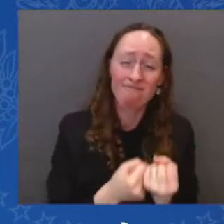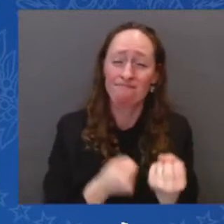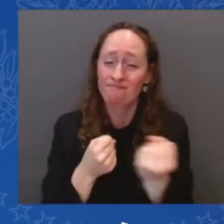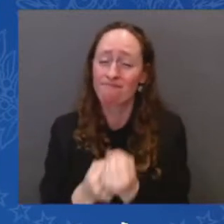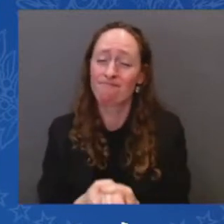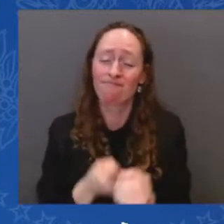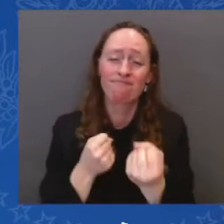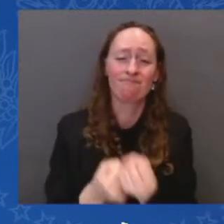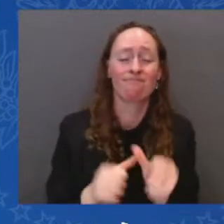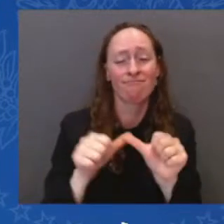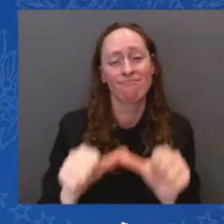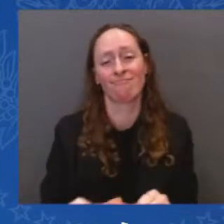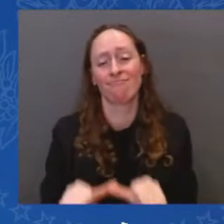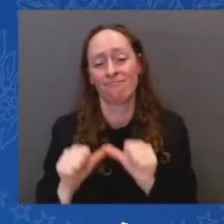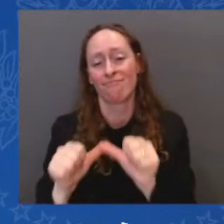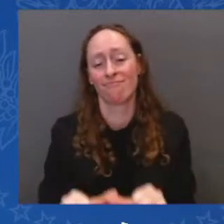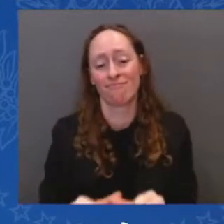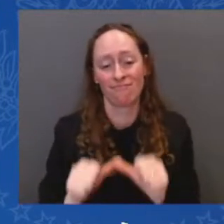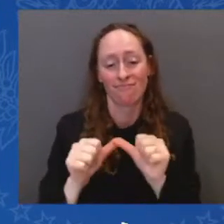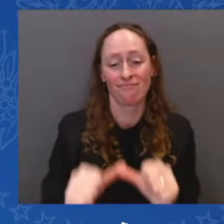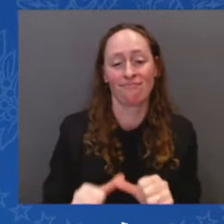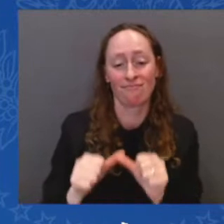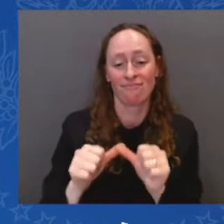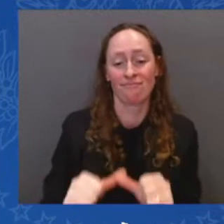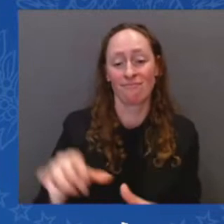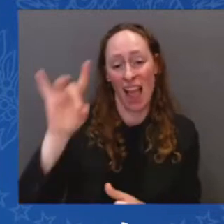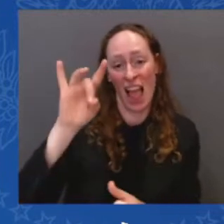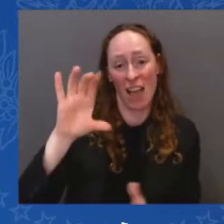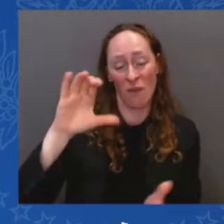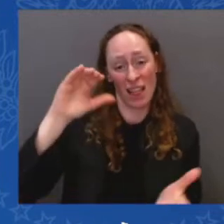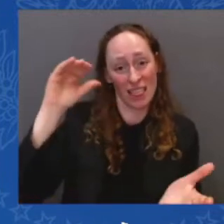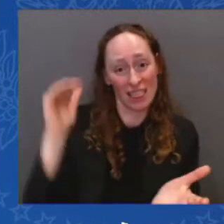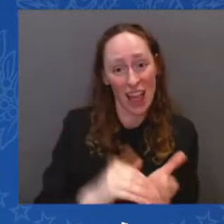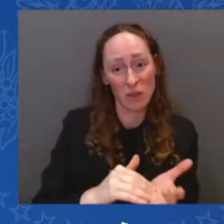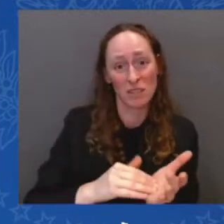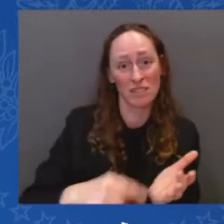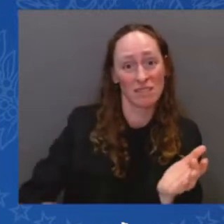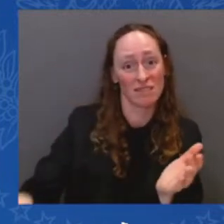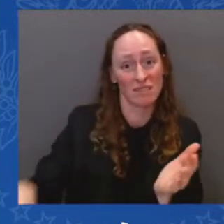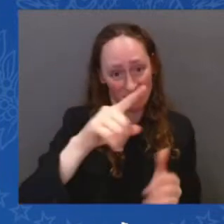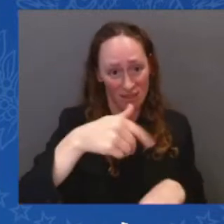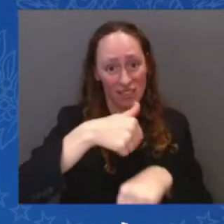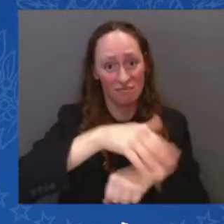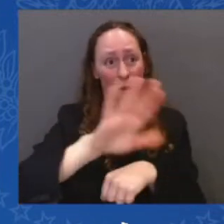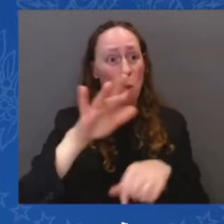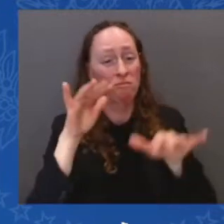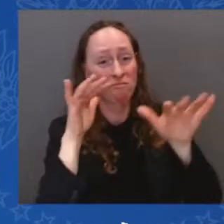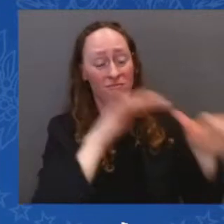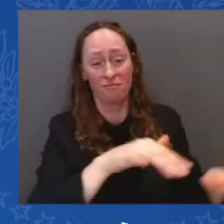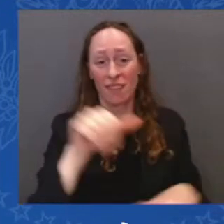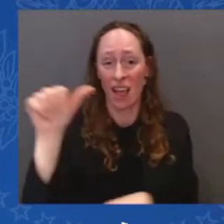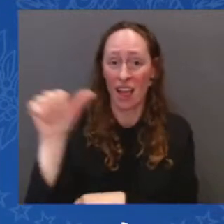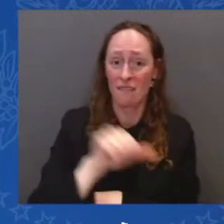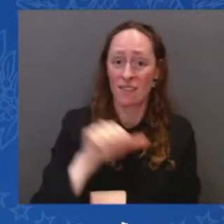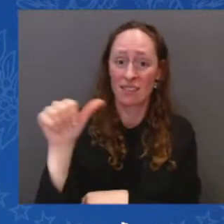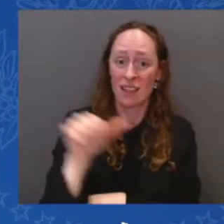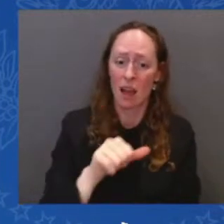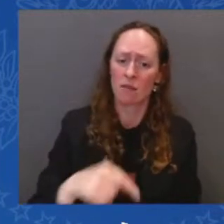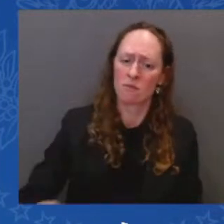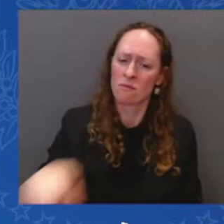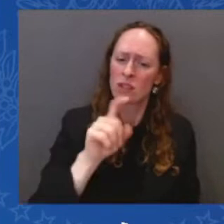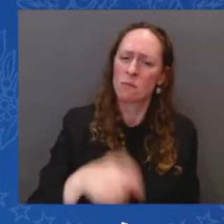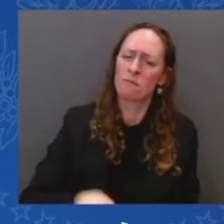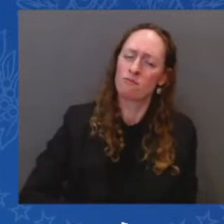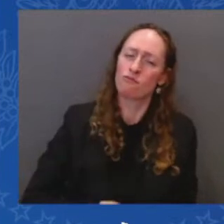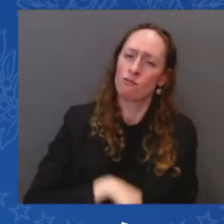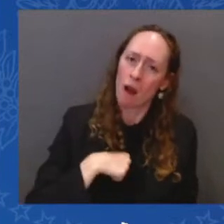in Afghanistan. And to each of you, be proud that you protected this country for 20